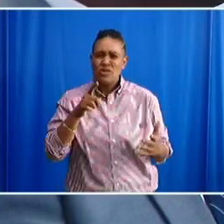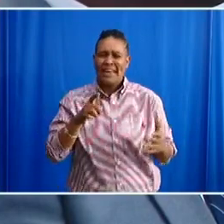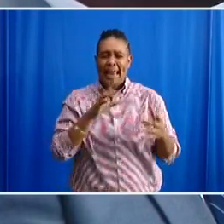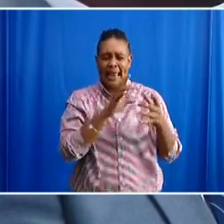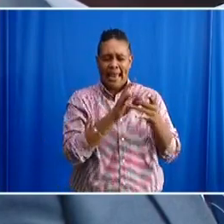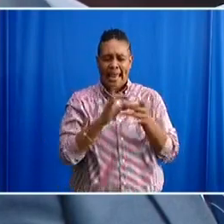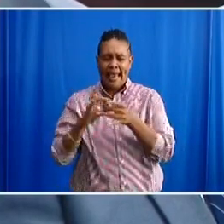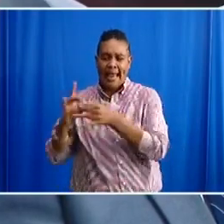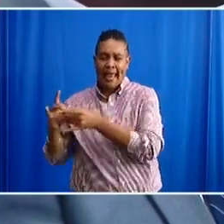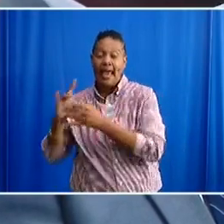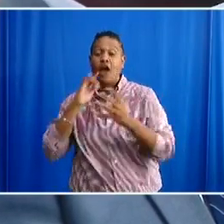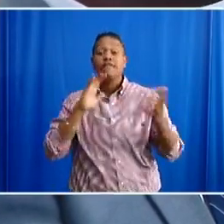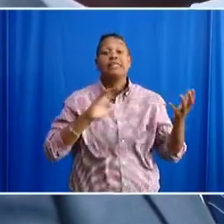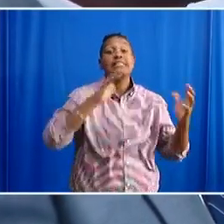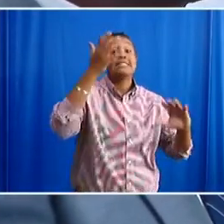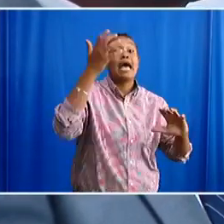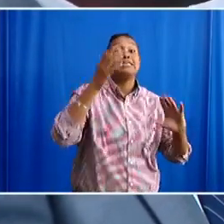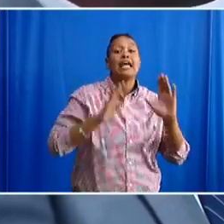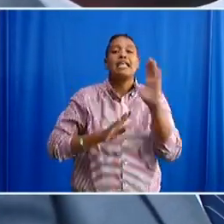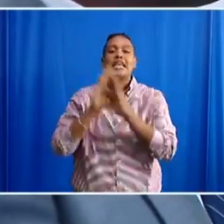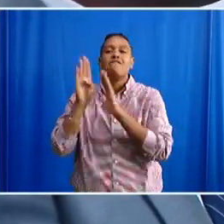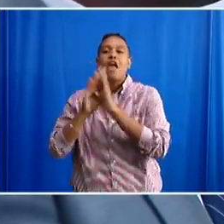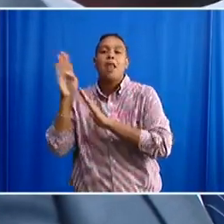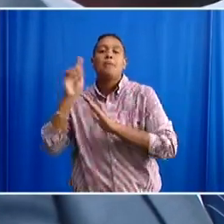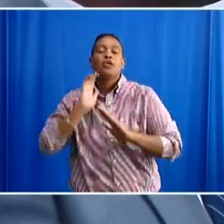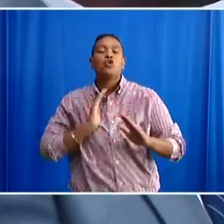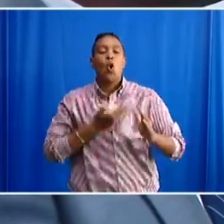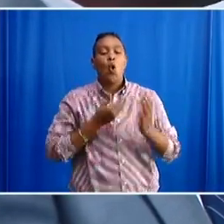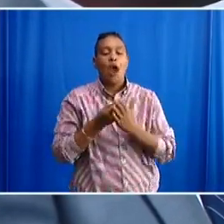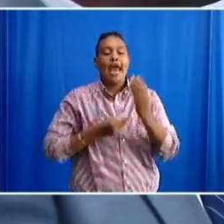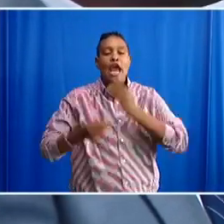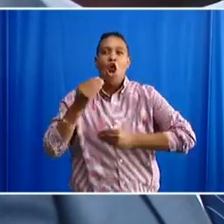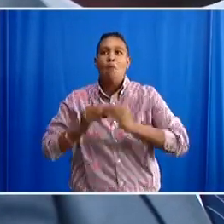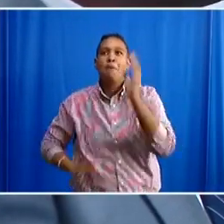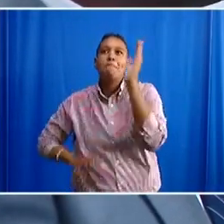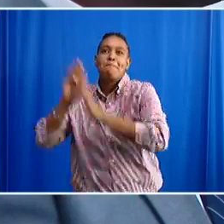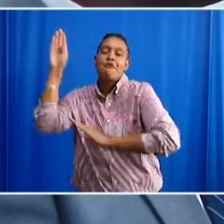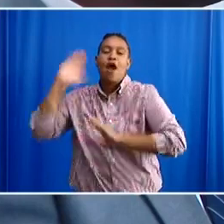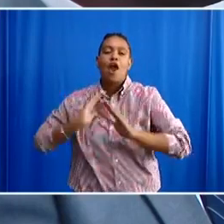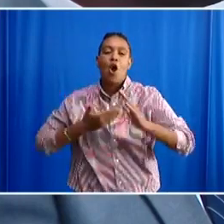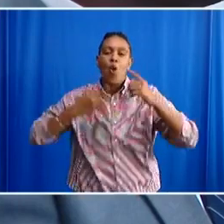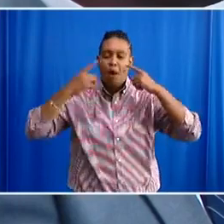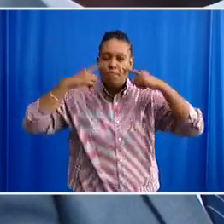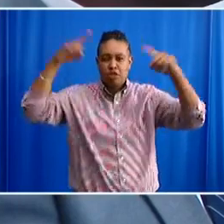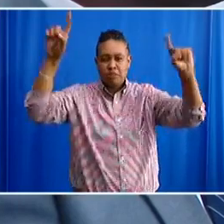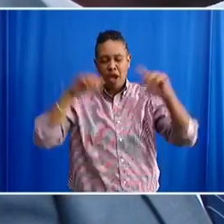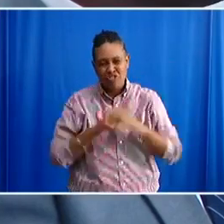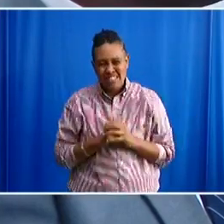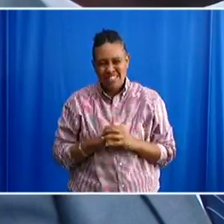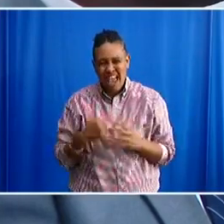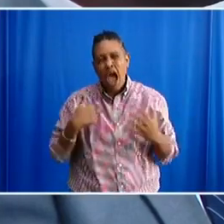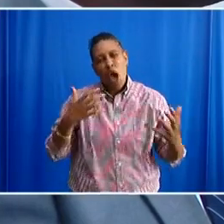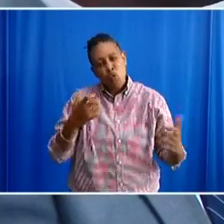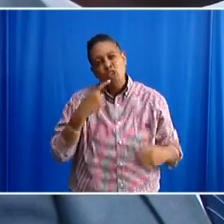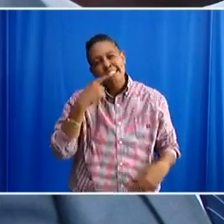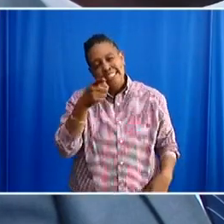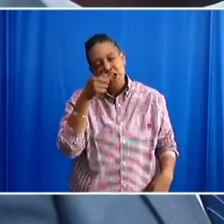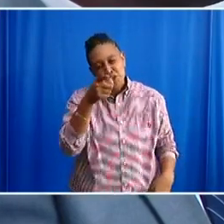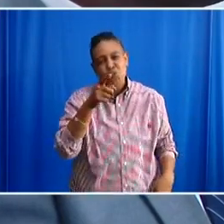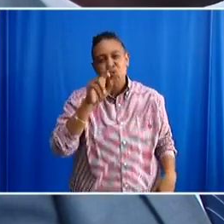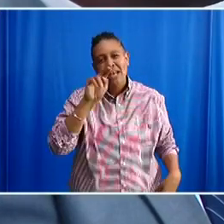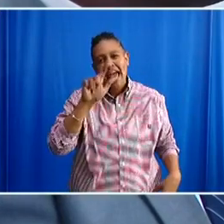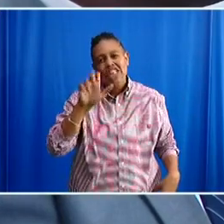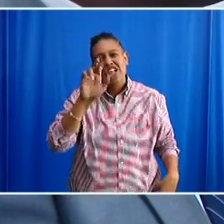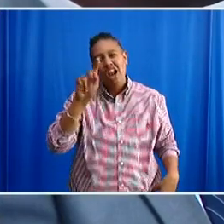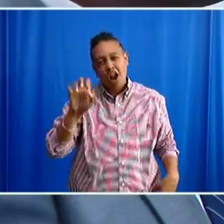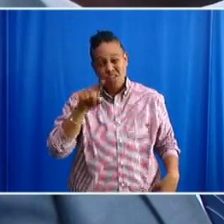link of disasters, development to our economic growth and prosperity. I want to say to you, sir, we at